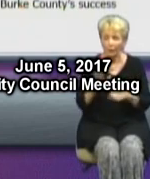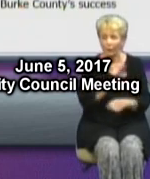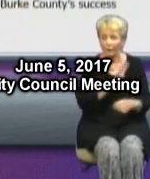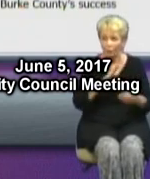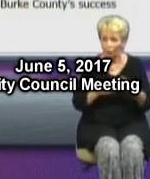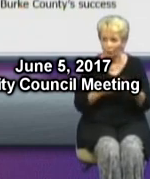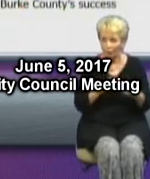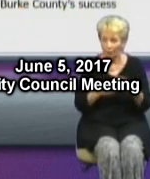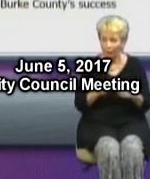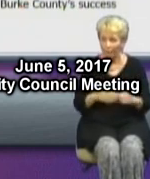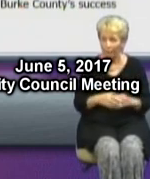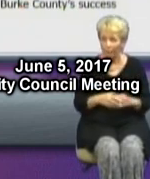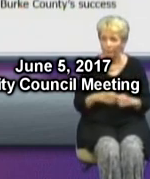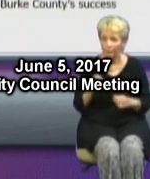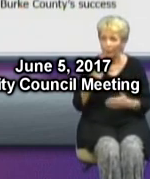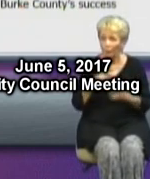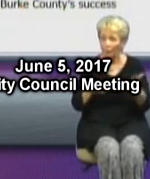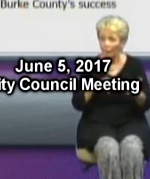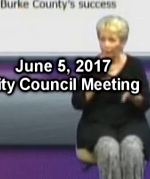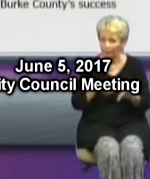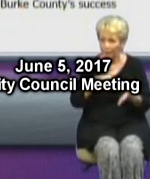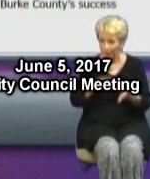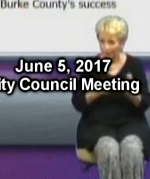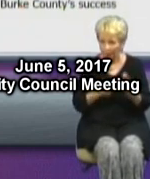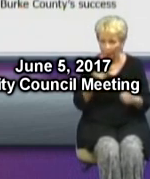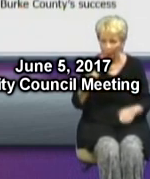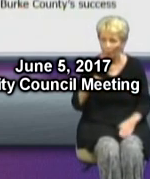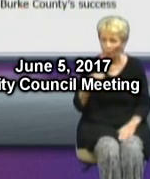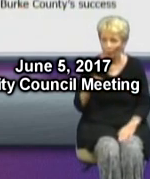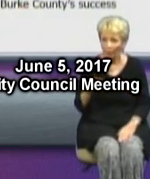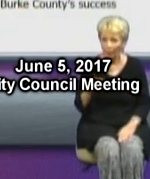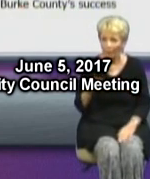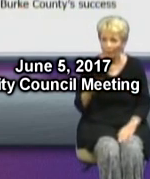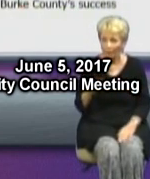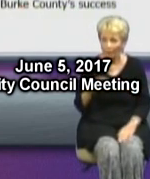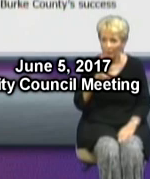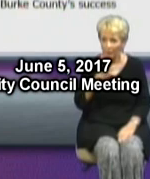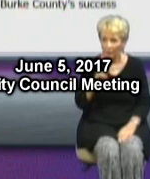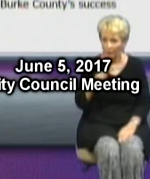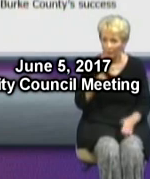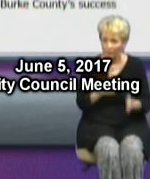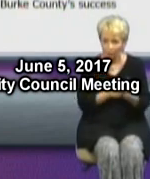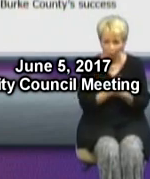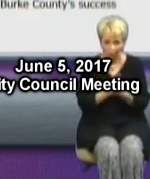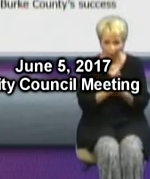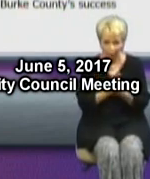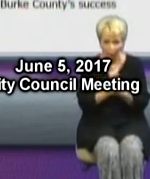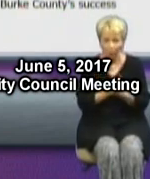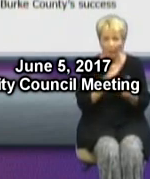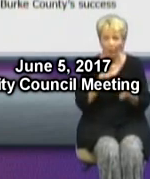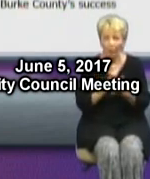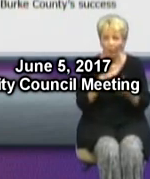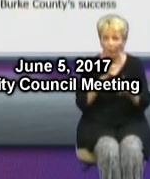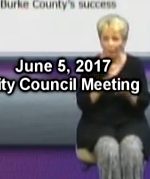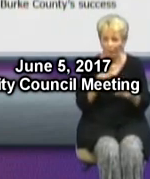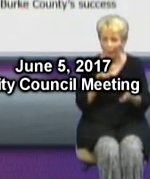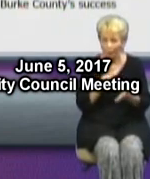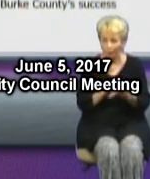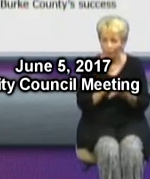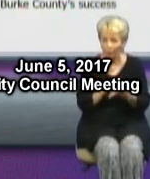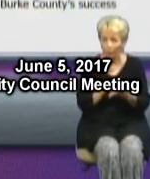communities. So what this means is Morganton, as the retail driver, as the group